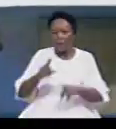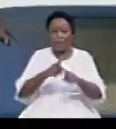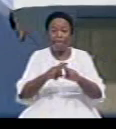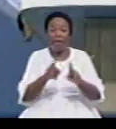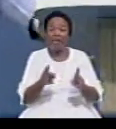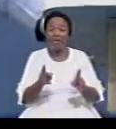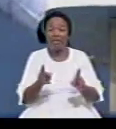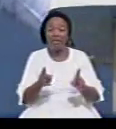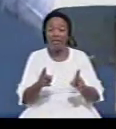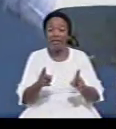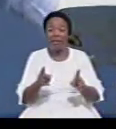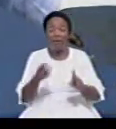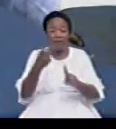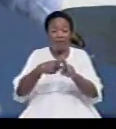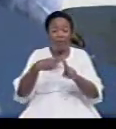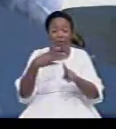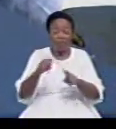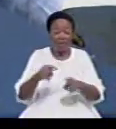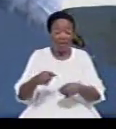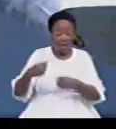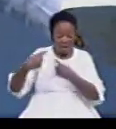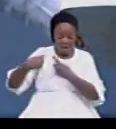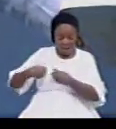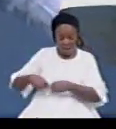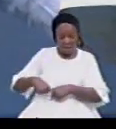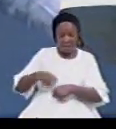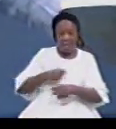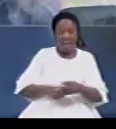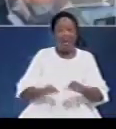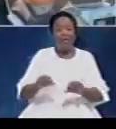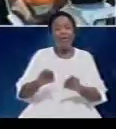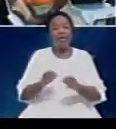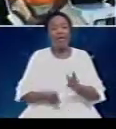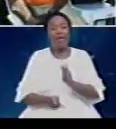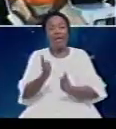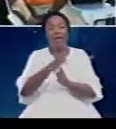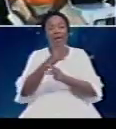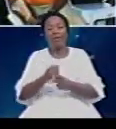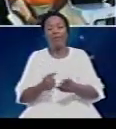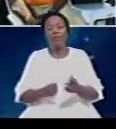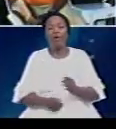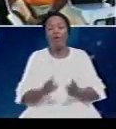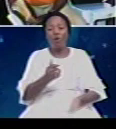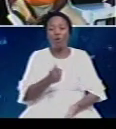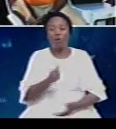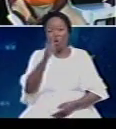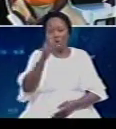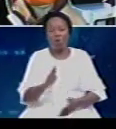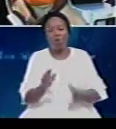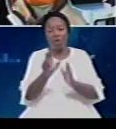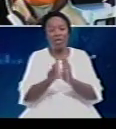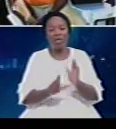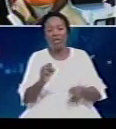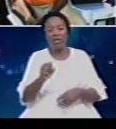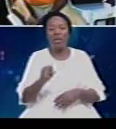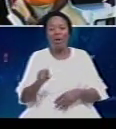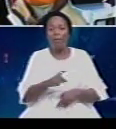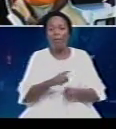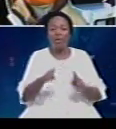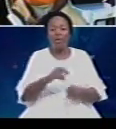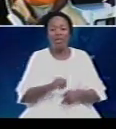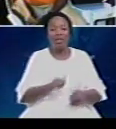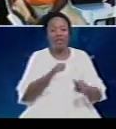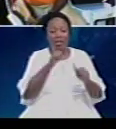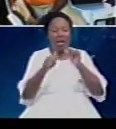they have a form of godliness, but they deny the power